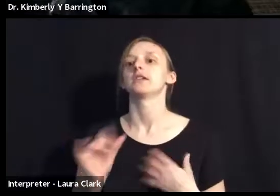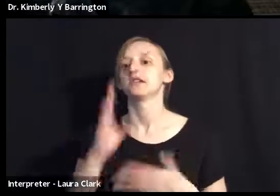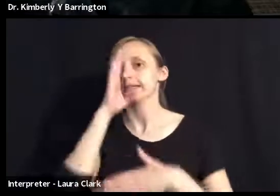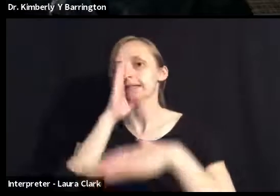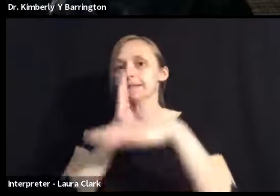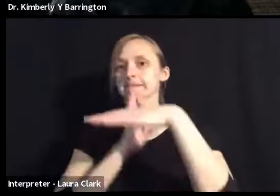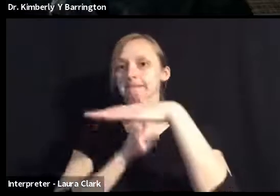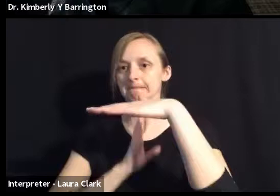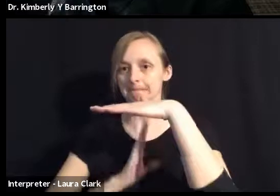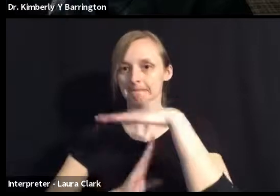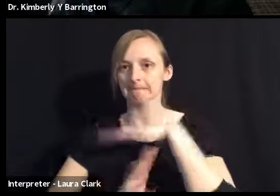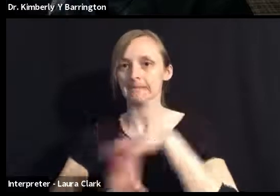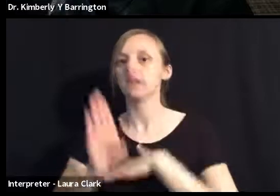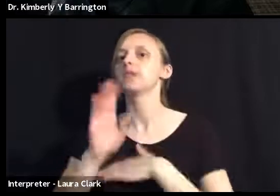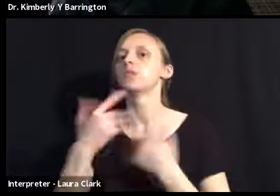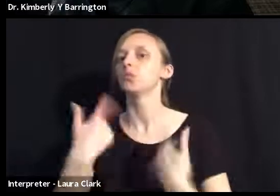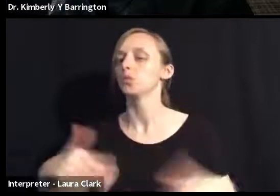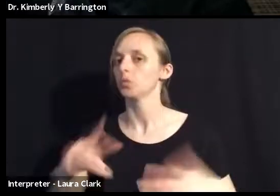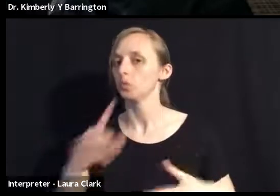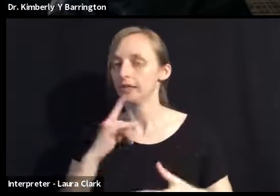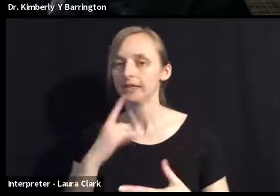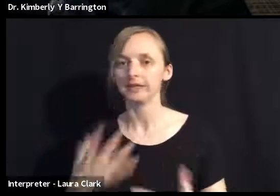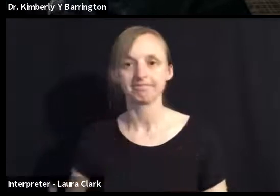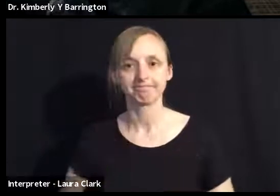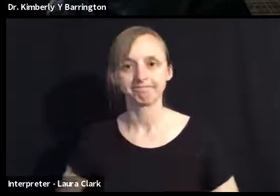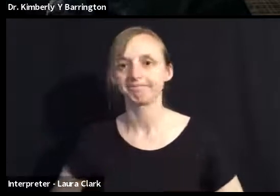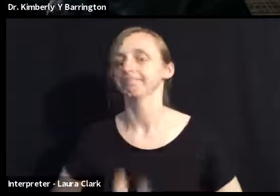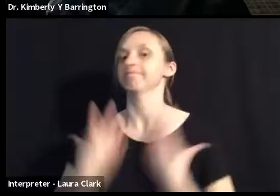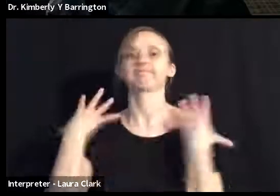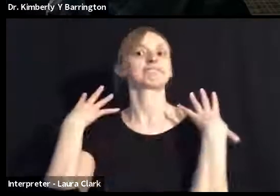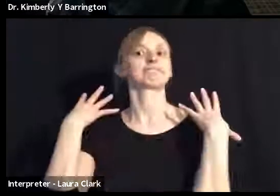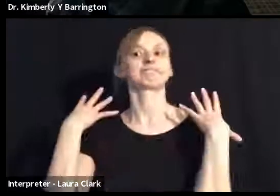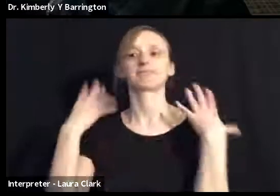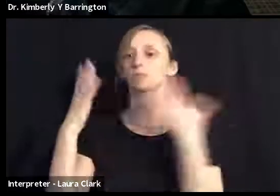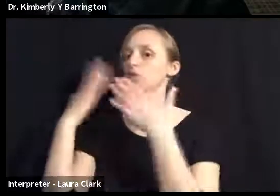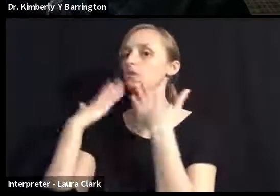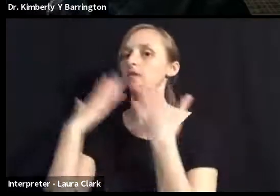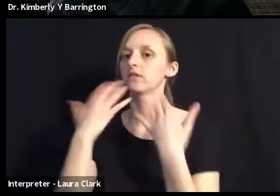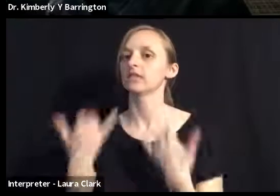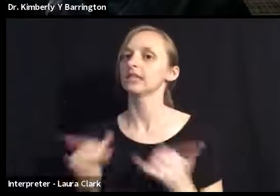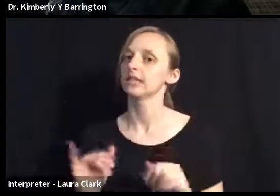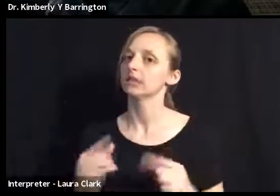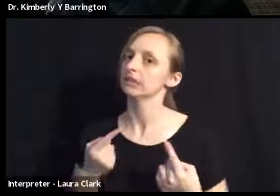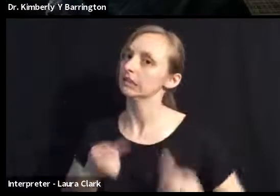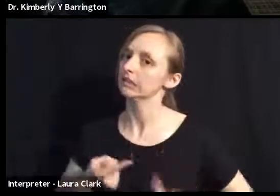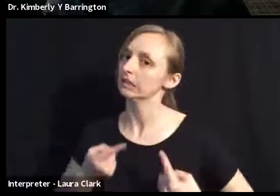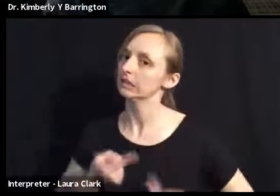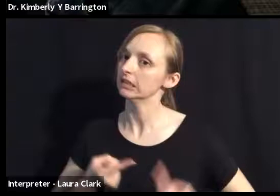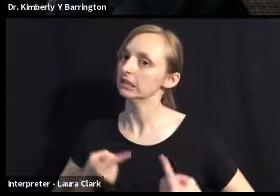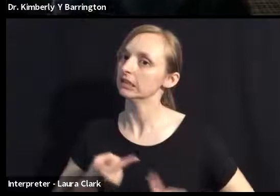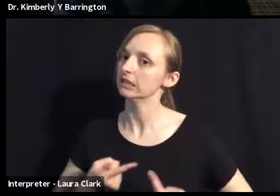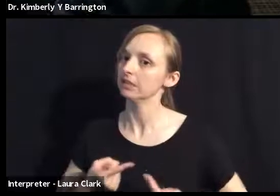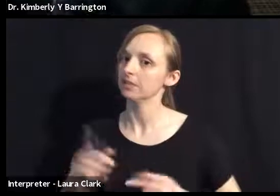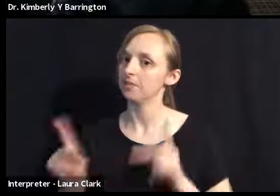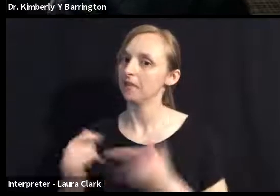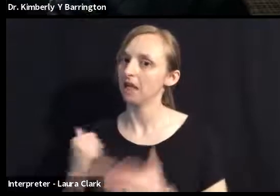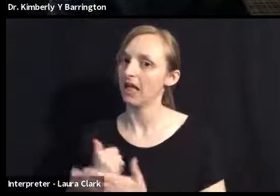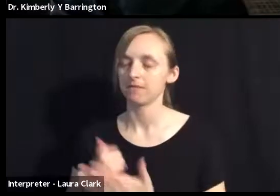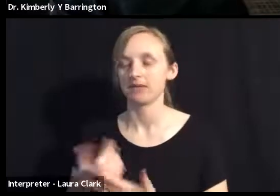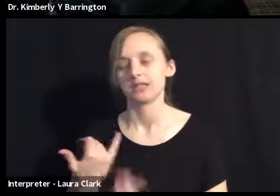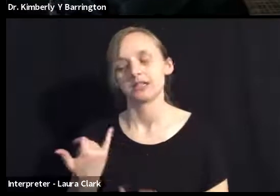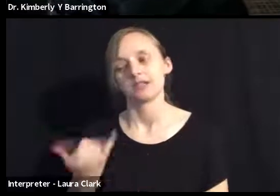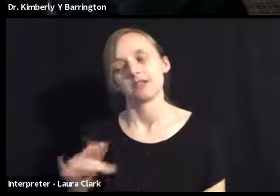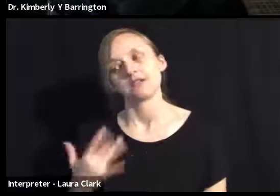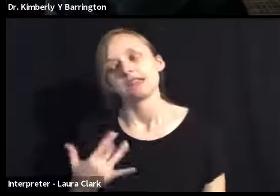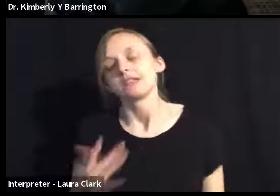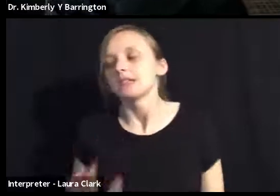taken over me. And I'm grateful for it. Now, I'm still having a little issue with, you know, people helping me. Because